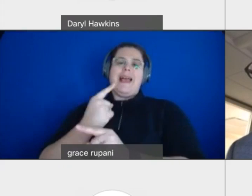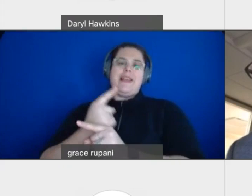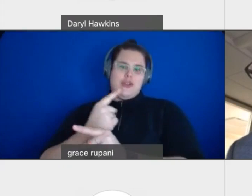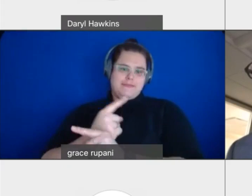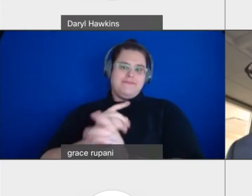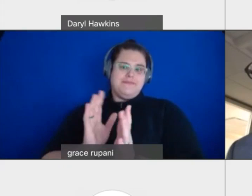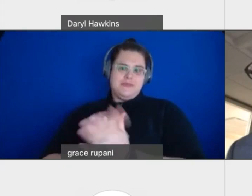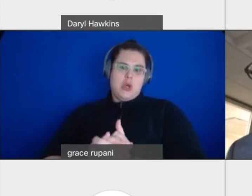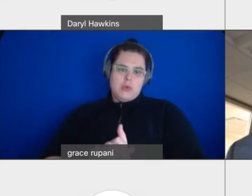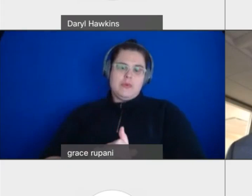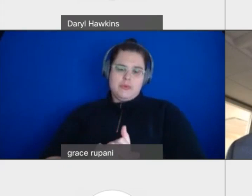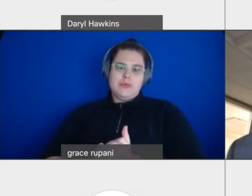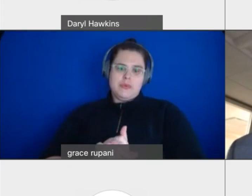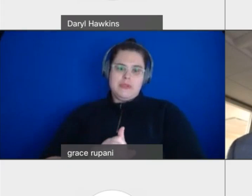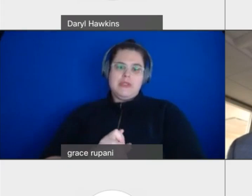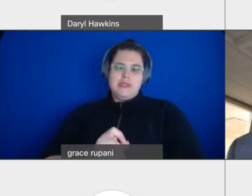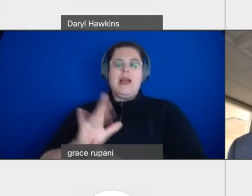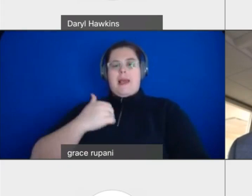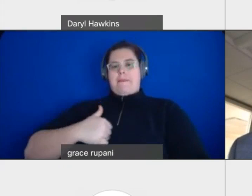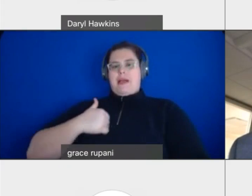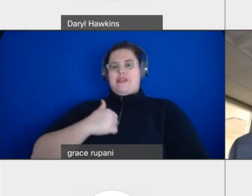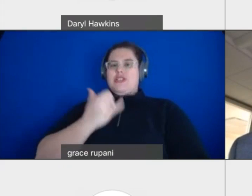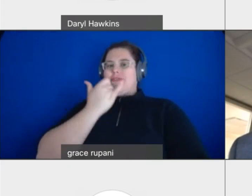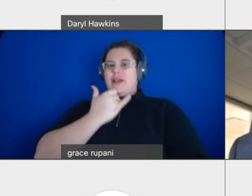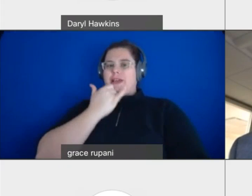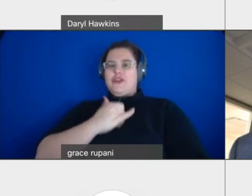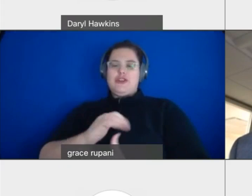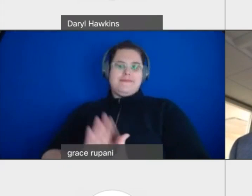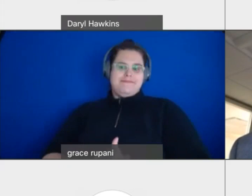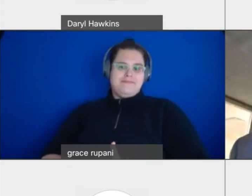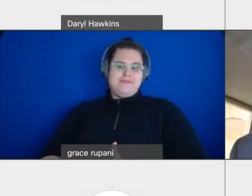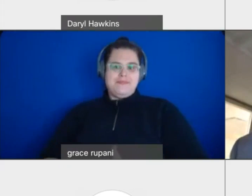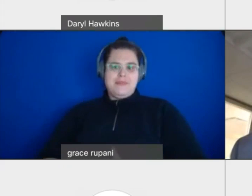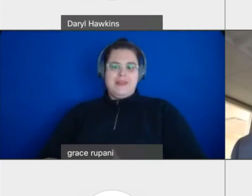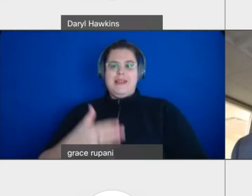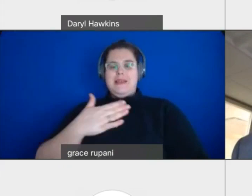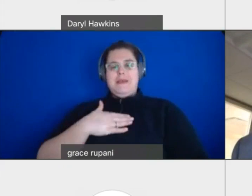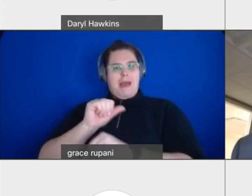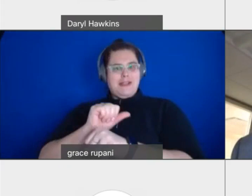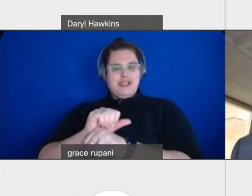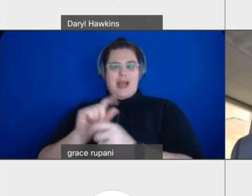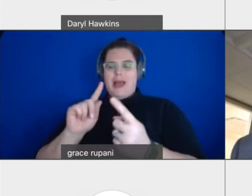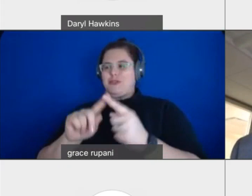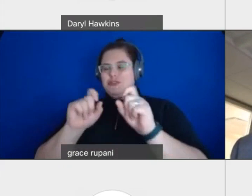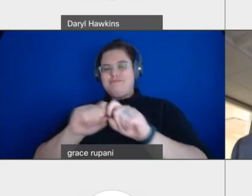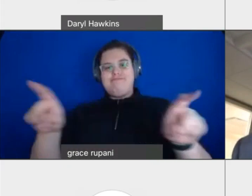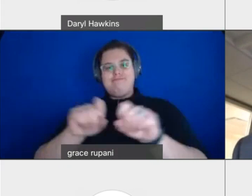for the error. It's my job to send this data out every